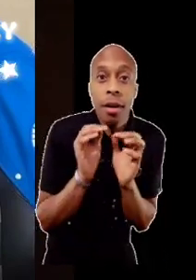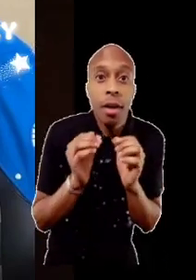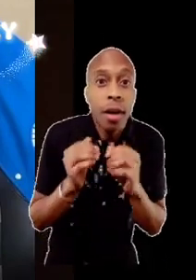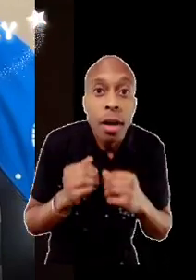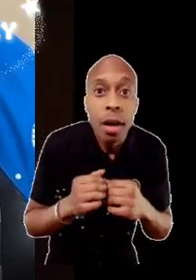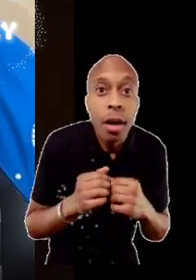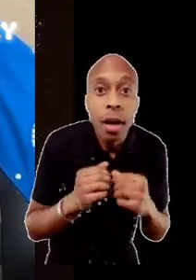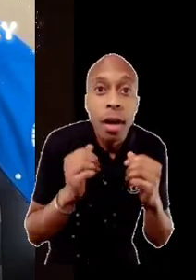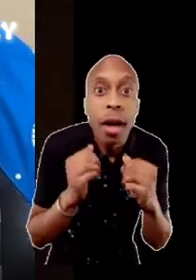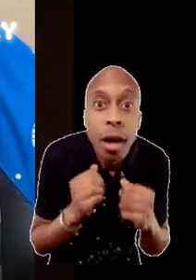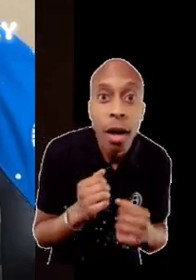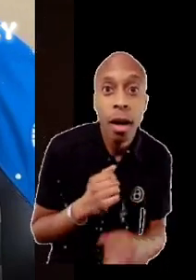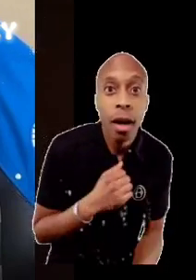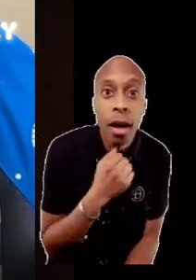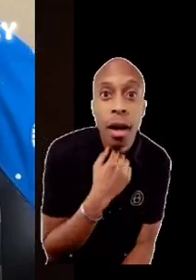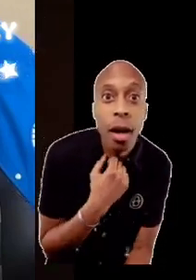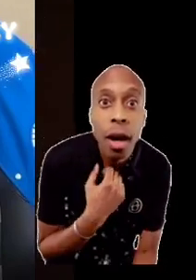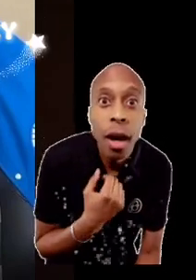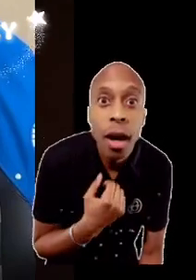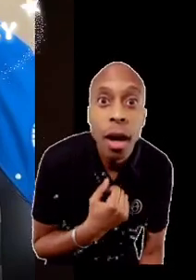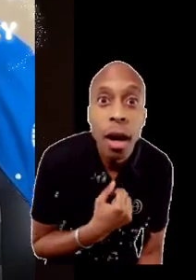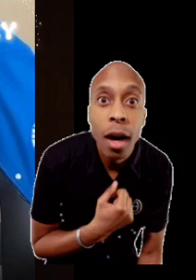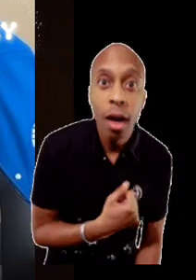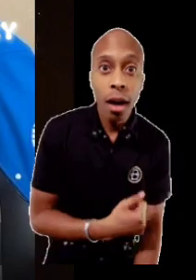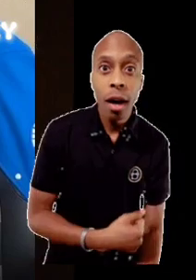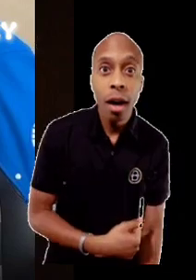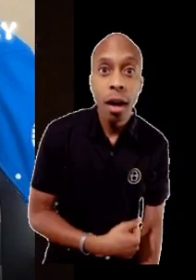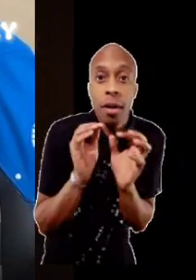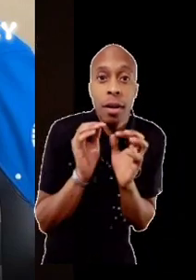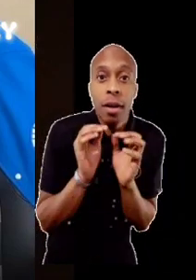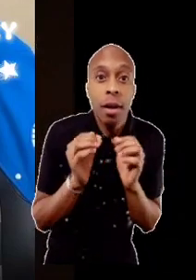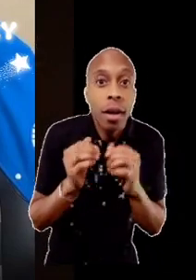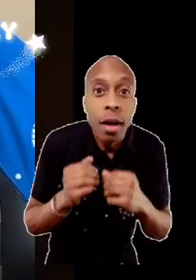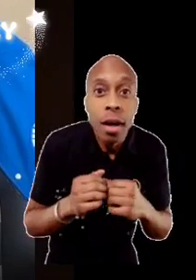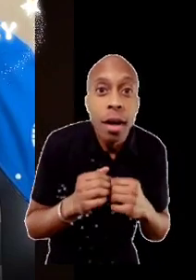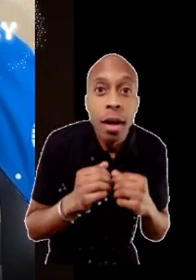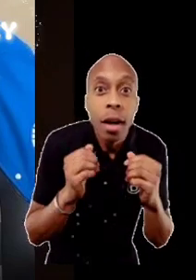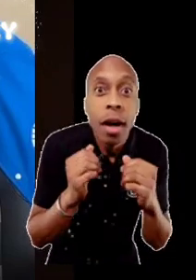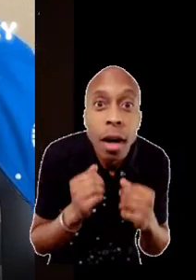nothing in it yet. I promise you, no.